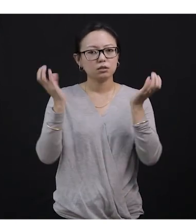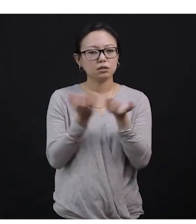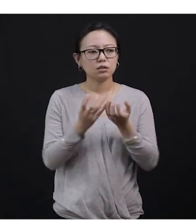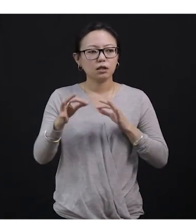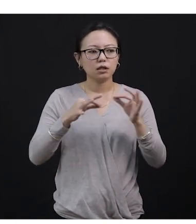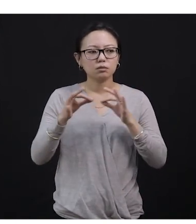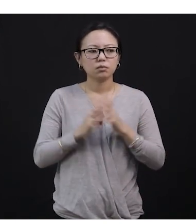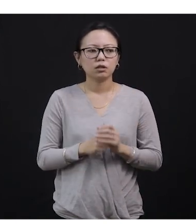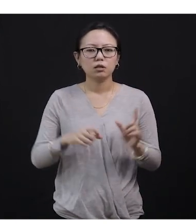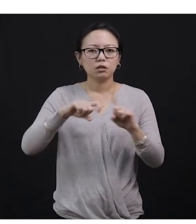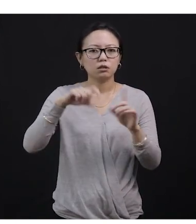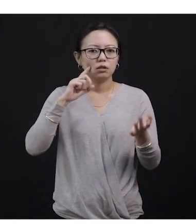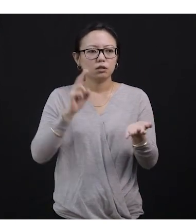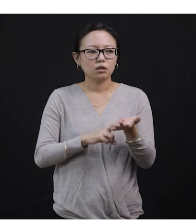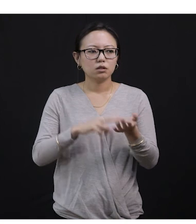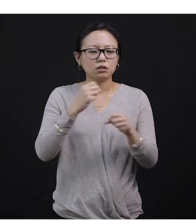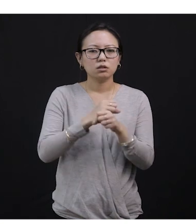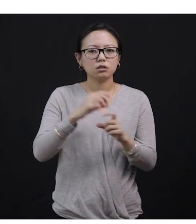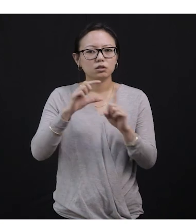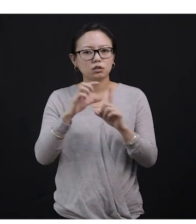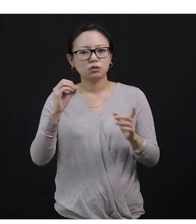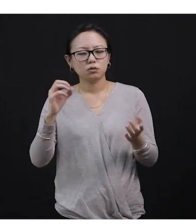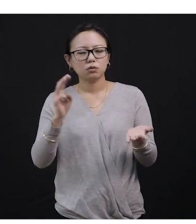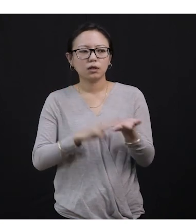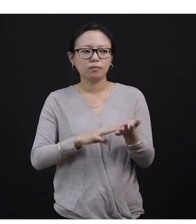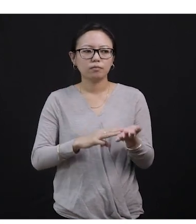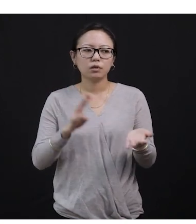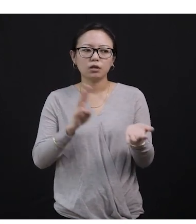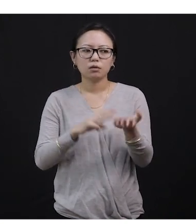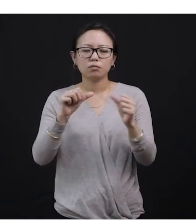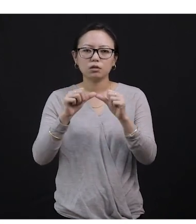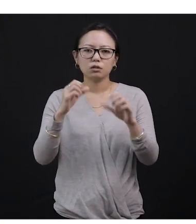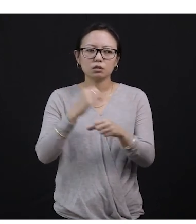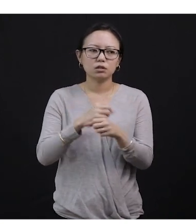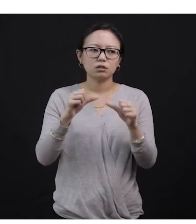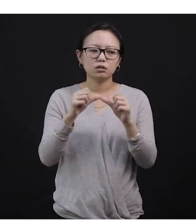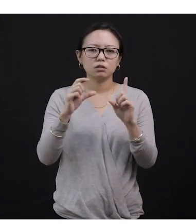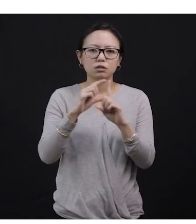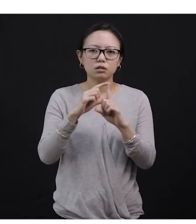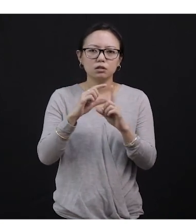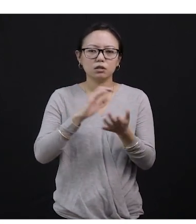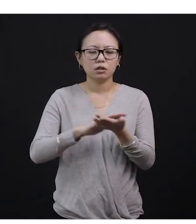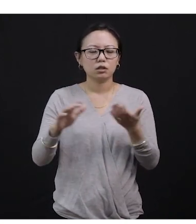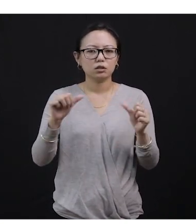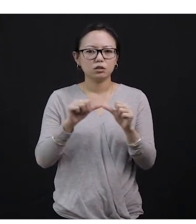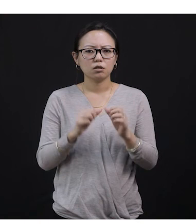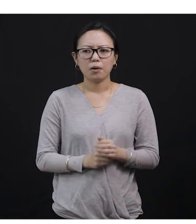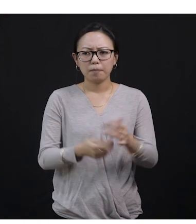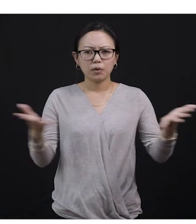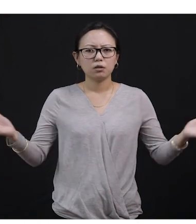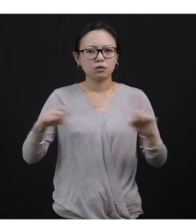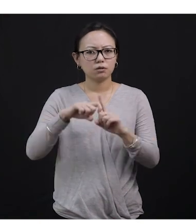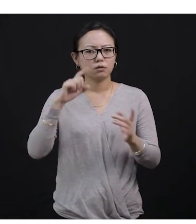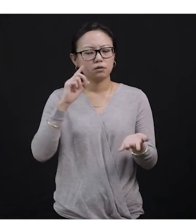of Magadha. So there were many kingdoms, and out of these, there were 4 last remaining